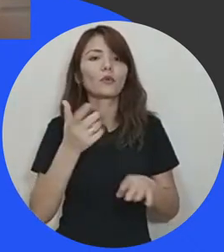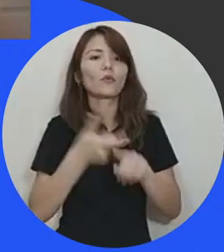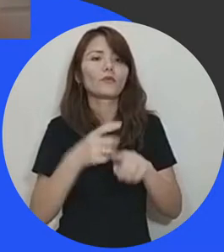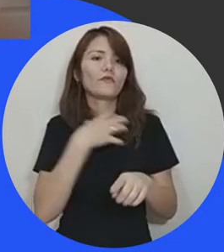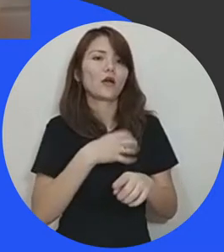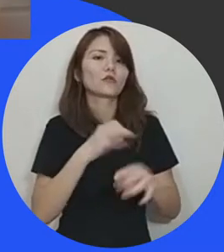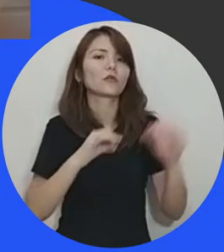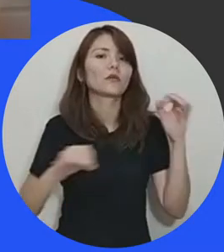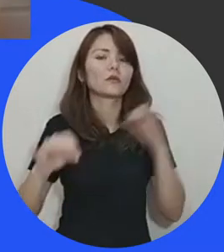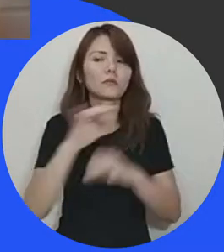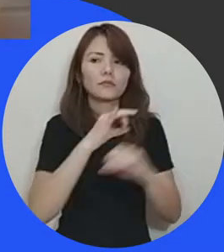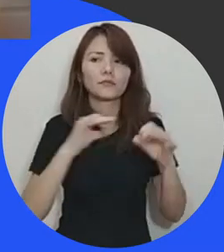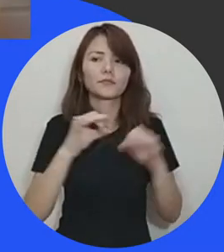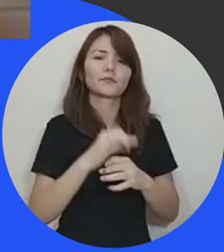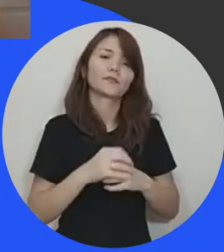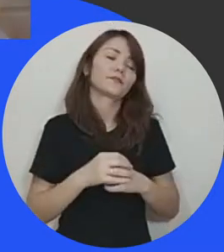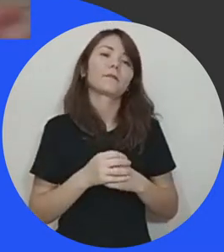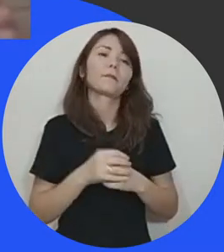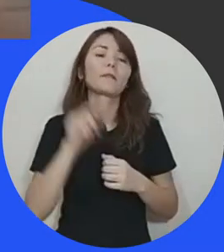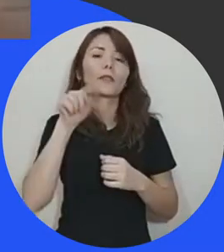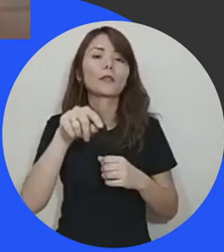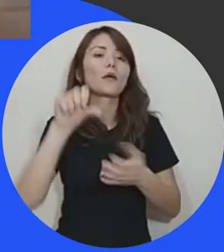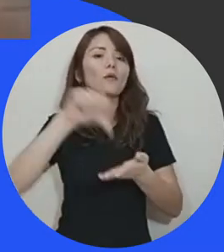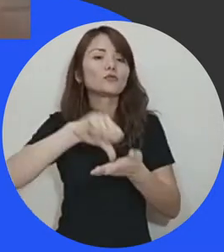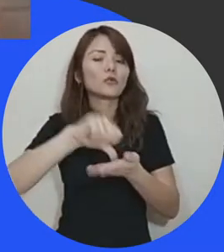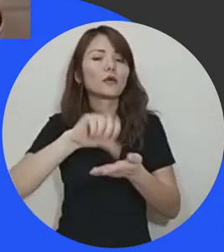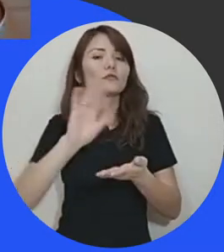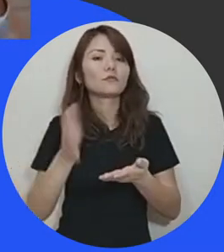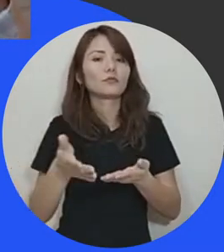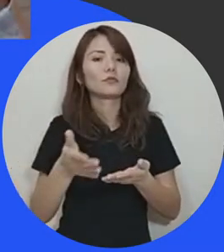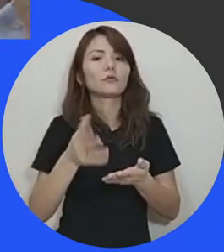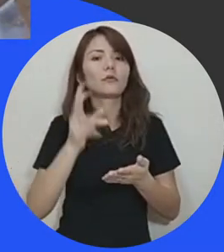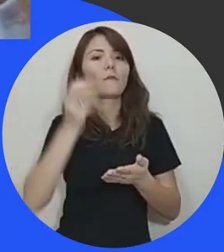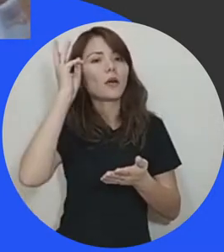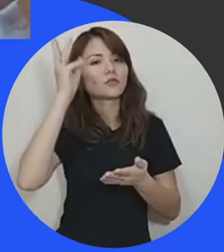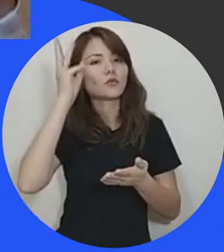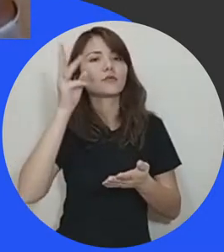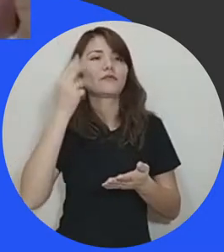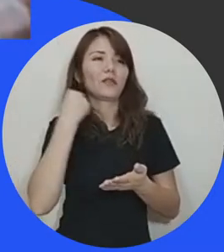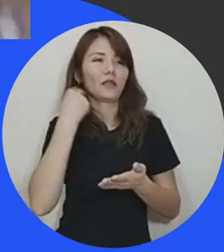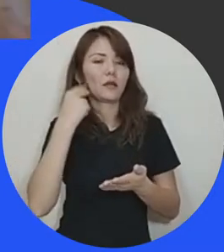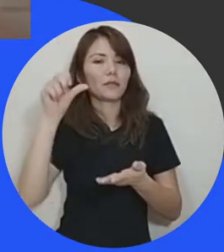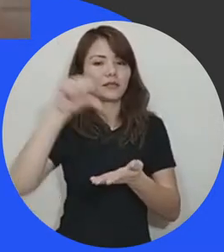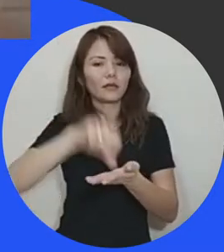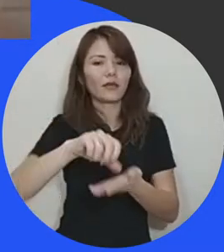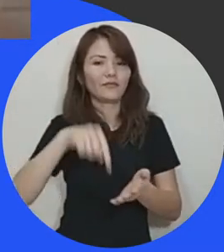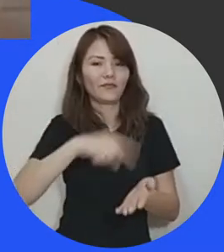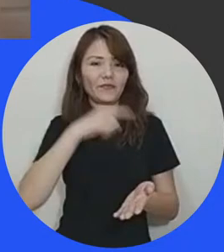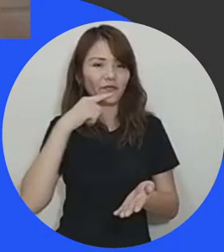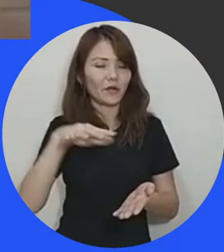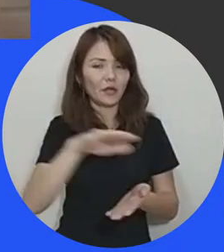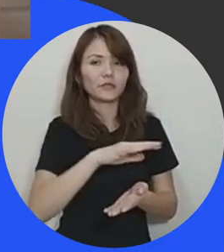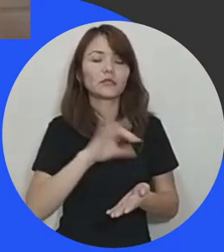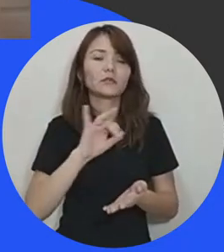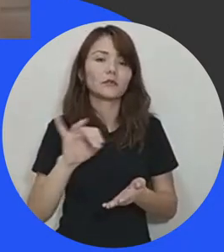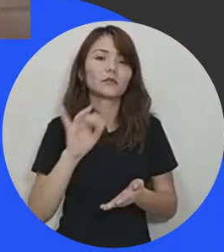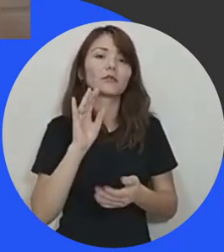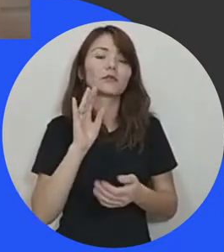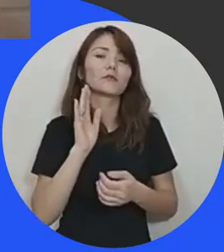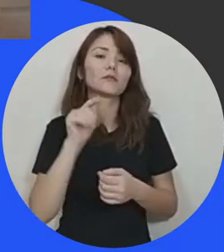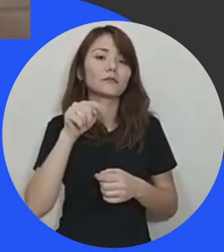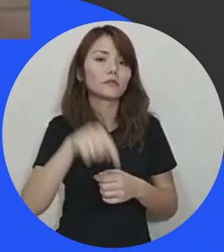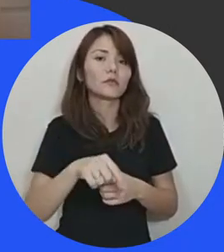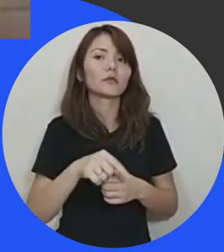UK ambassador in Russia. It starts at 1 p.m. Moscow time. Try not to miss it. Thank you again. It was a pleasure